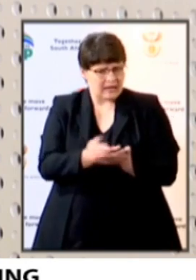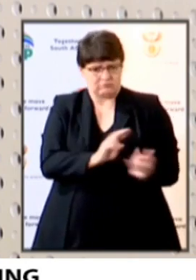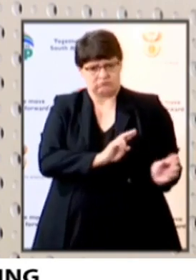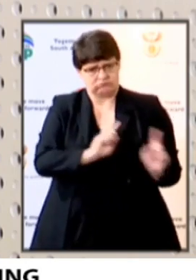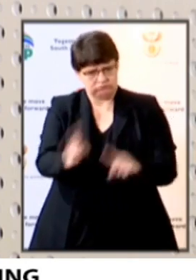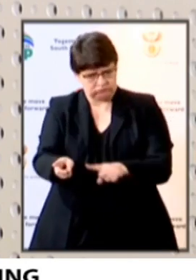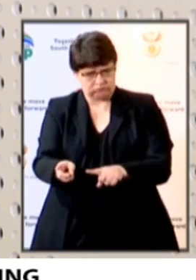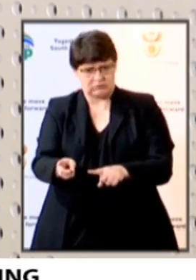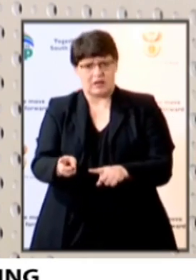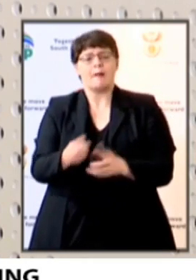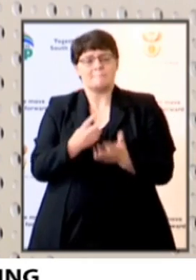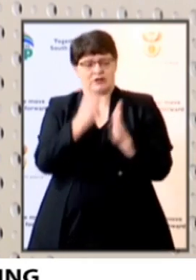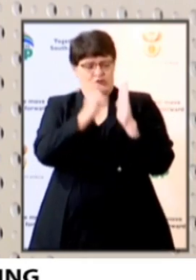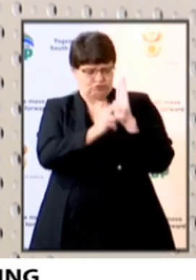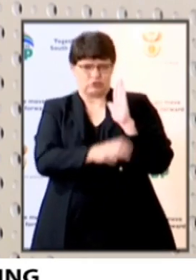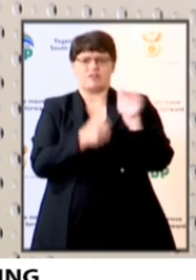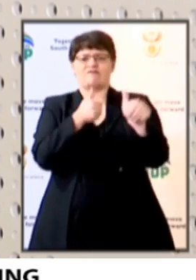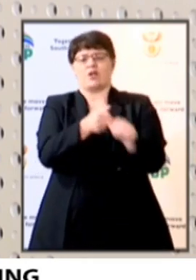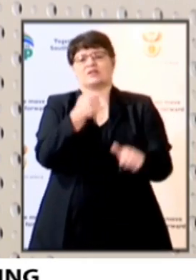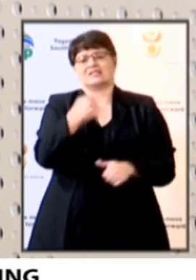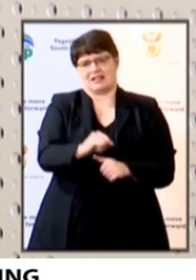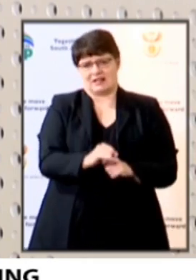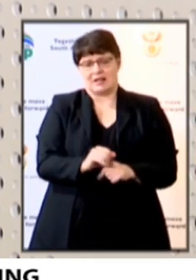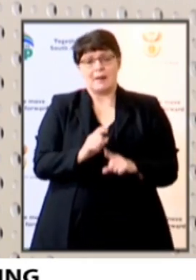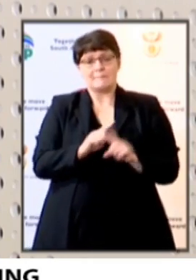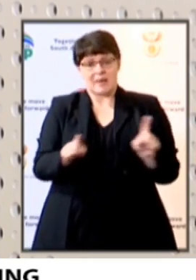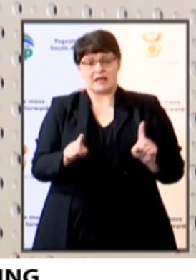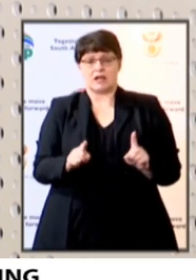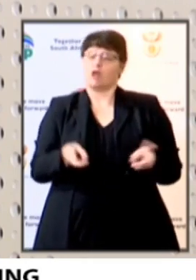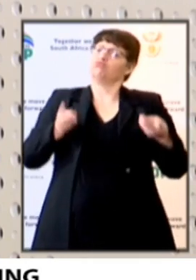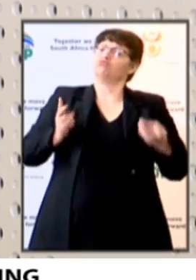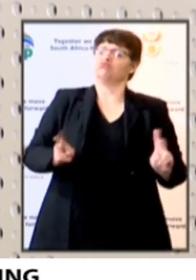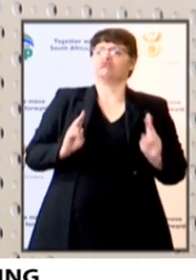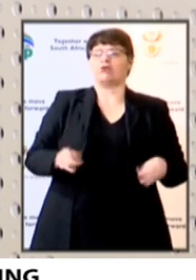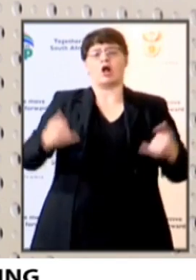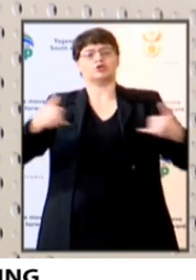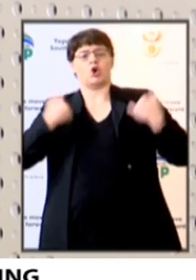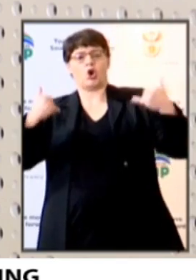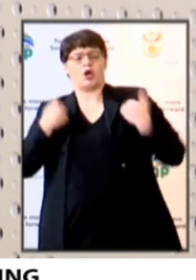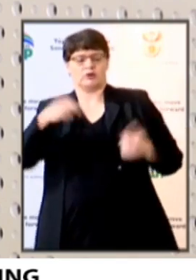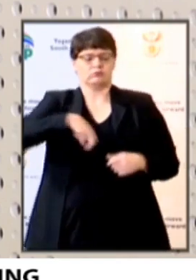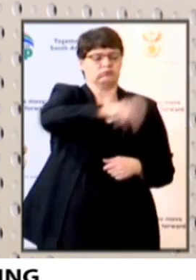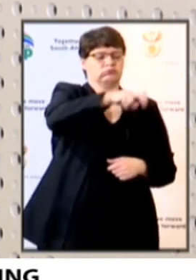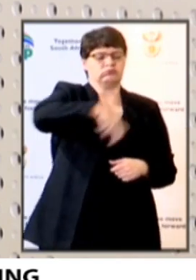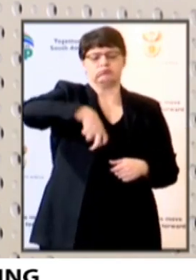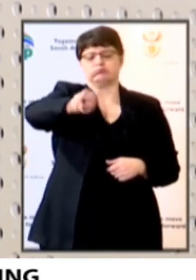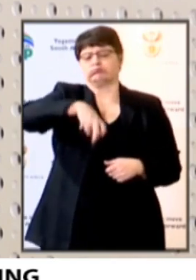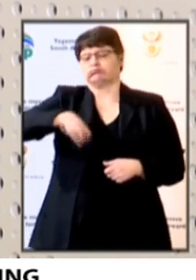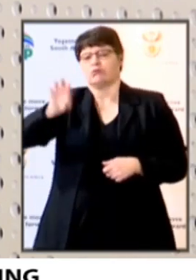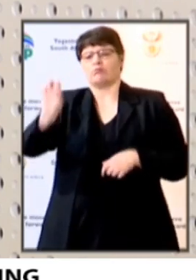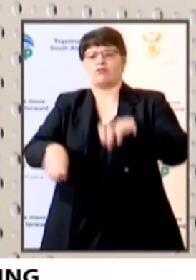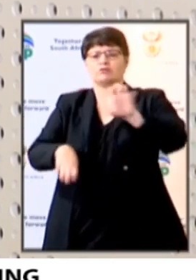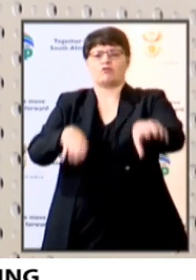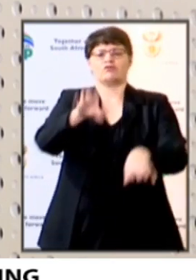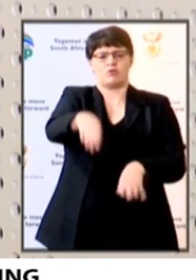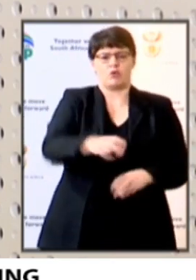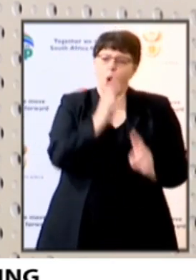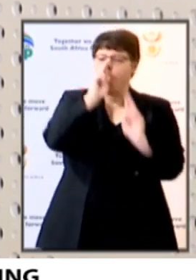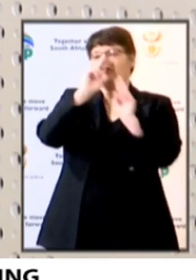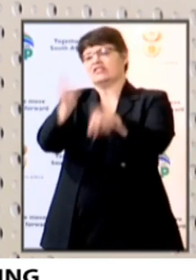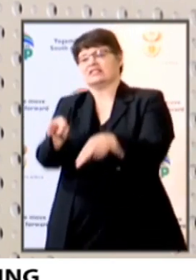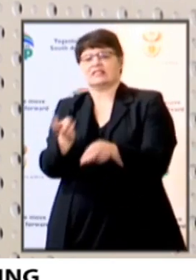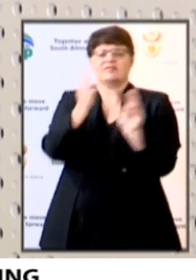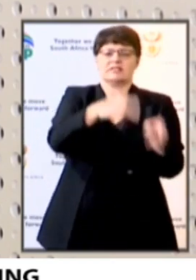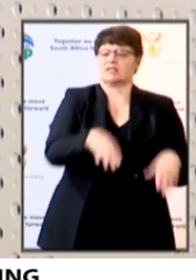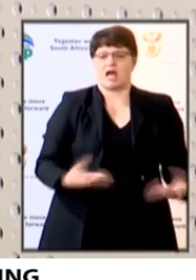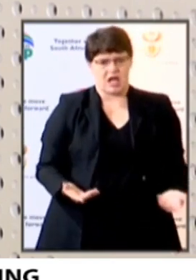So interprovincial travel is still not allowed. Or people coming back to